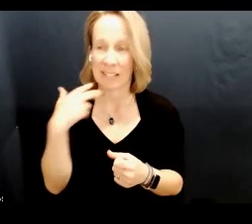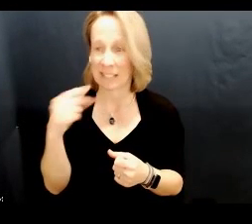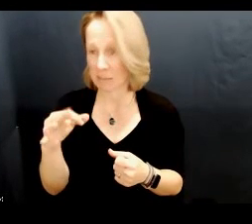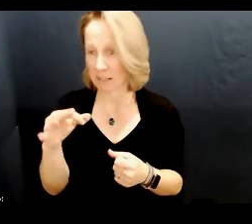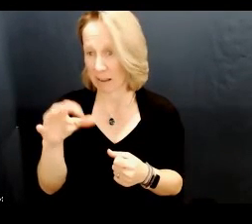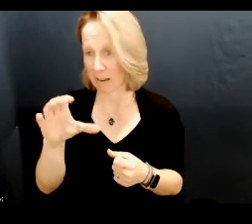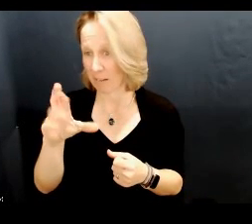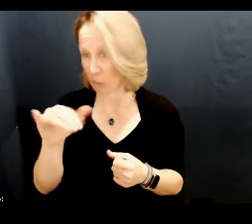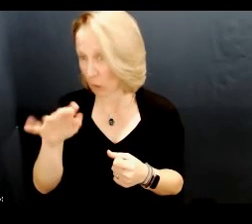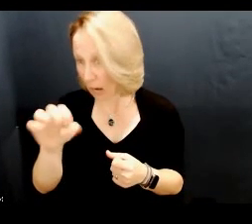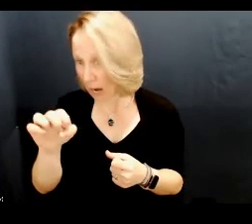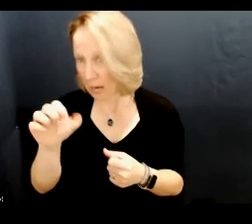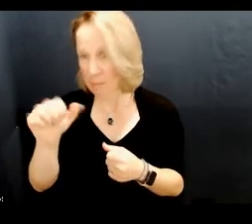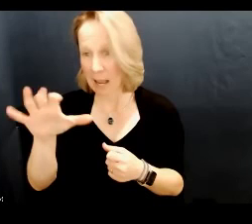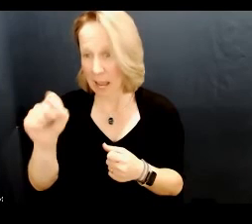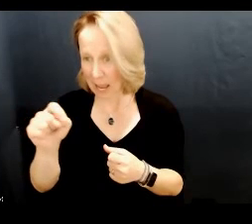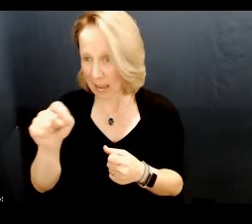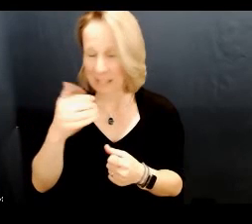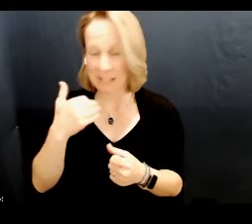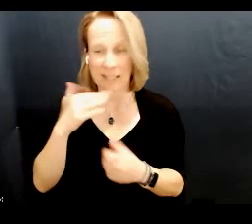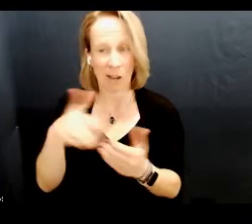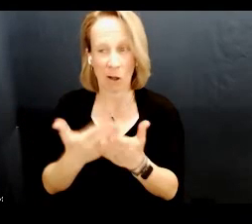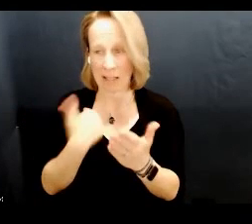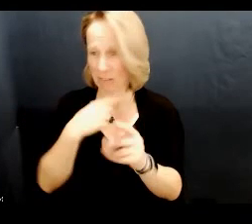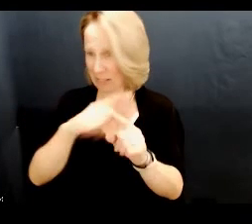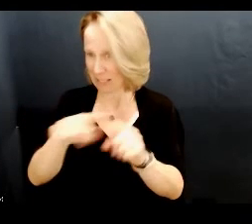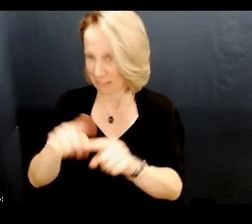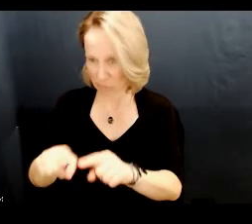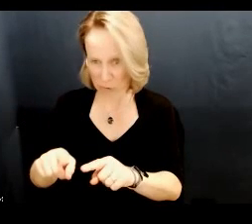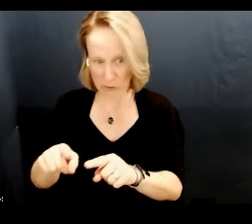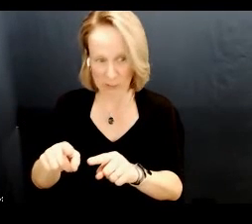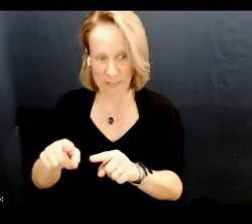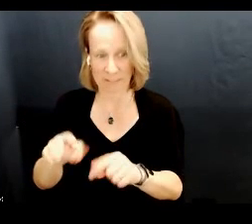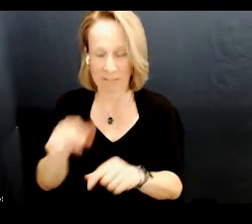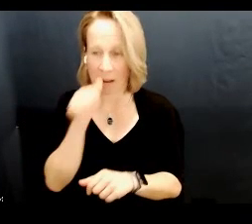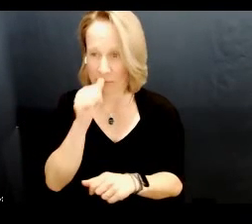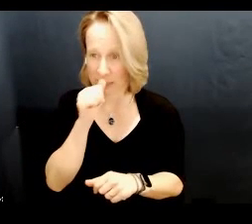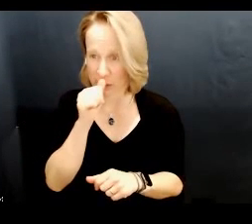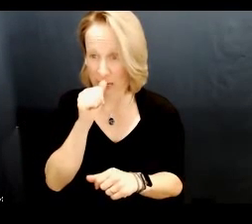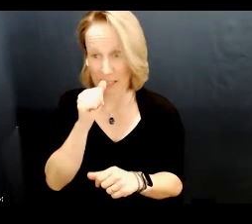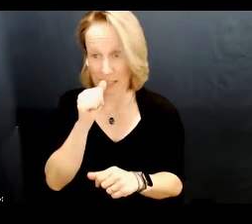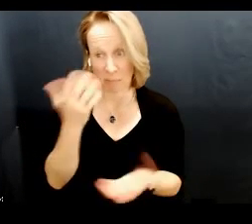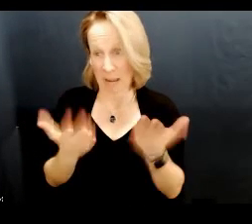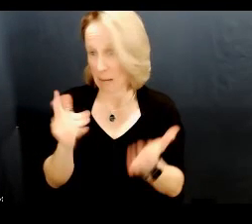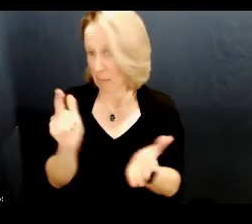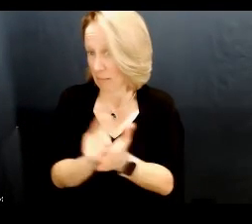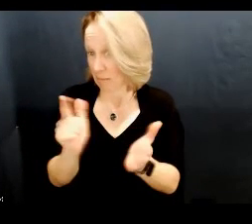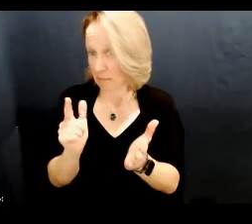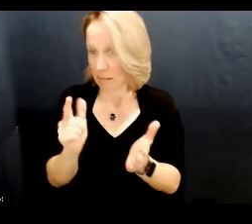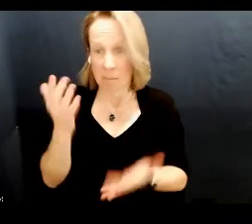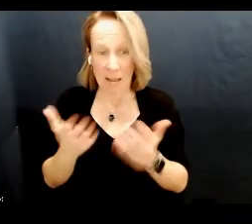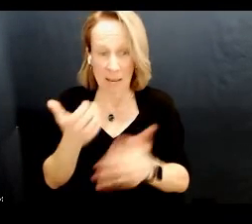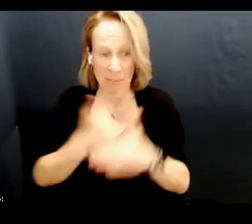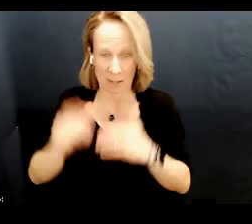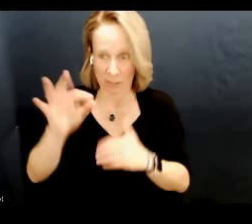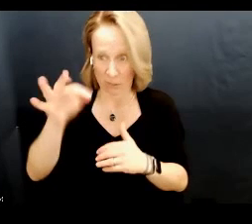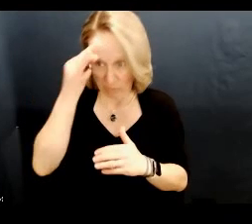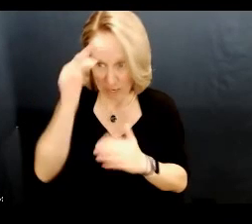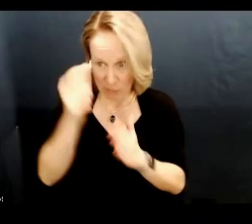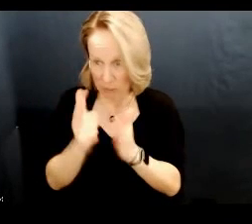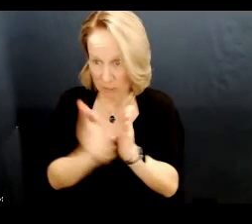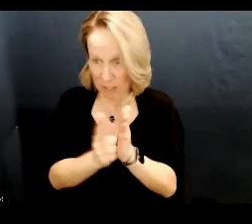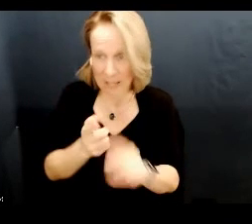have confidentiality provisions, prohibit them. They may not, under federal law, share that information without the